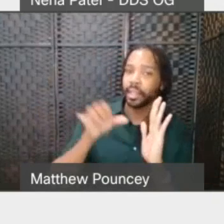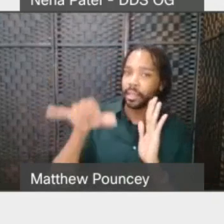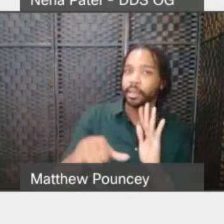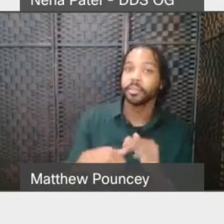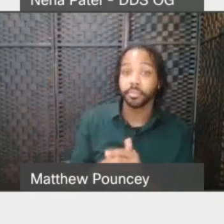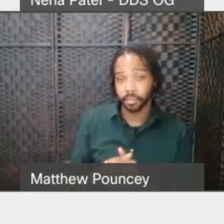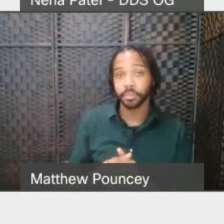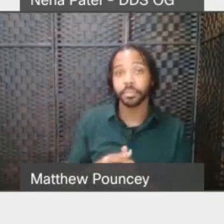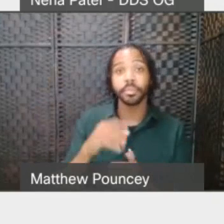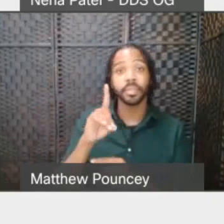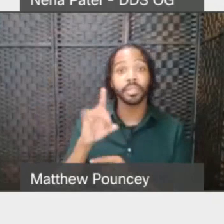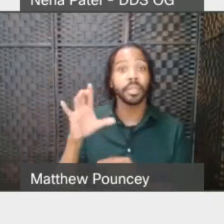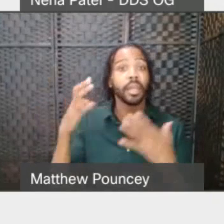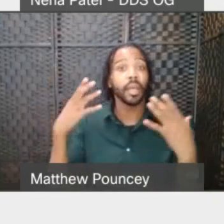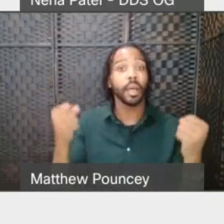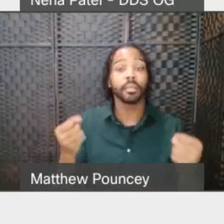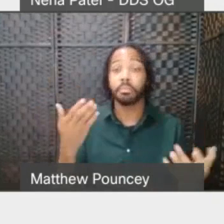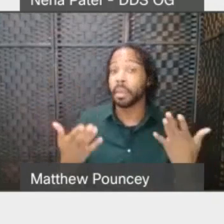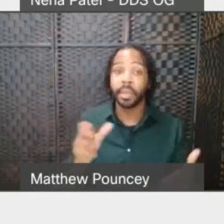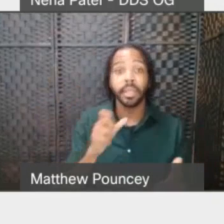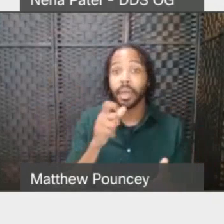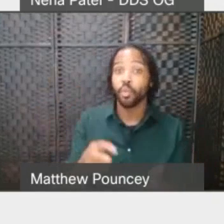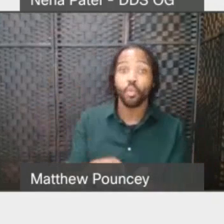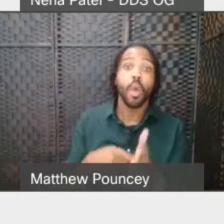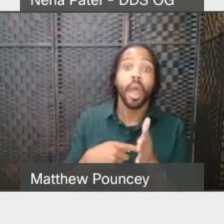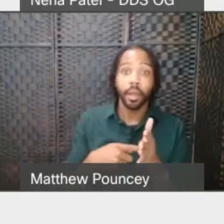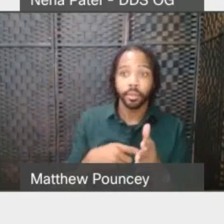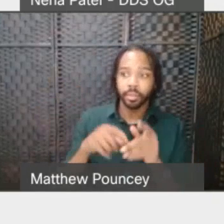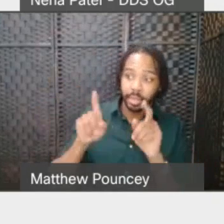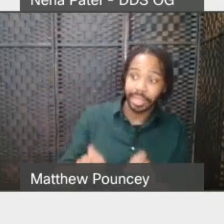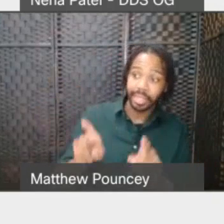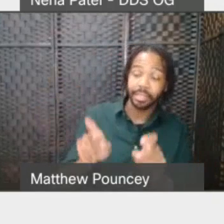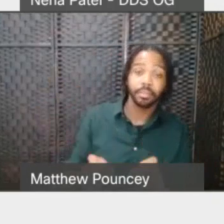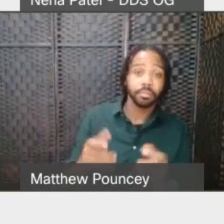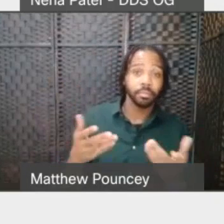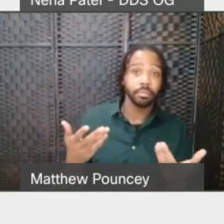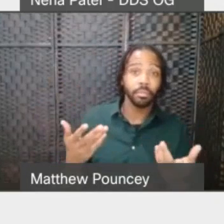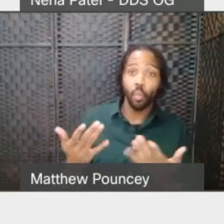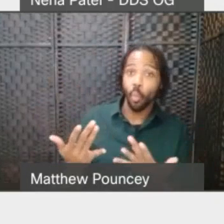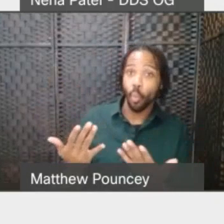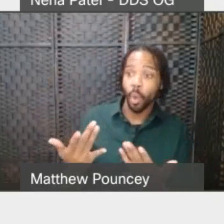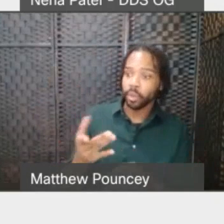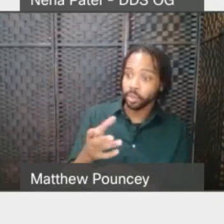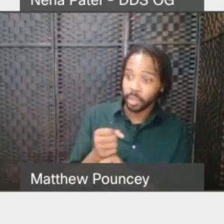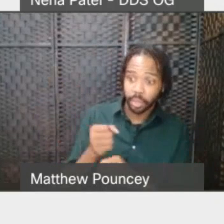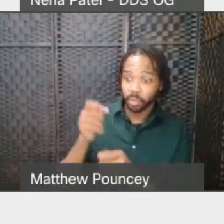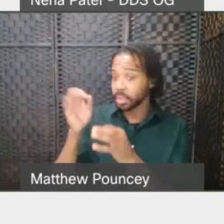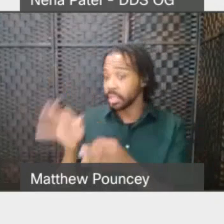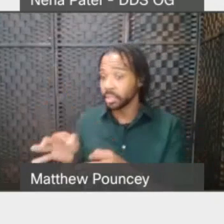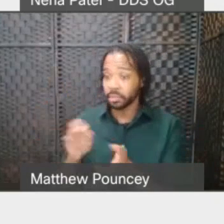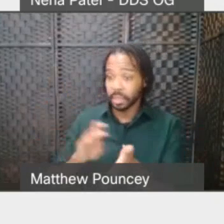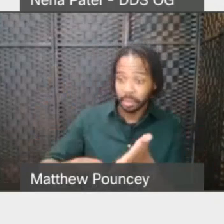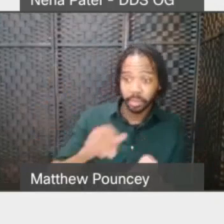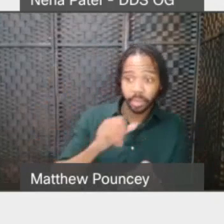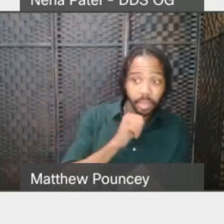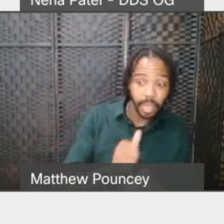DC Health, while may not be requiring testing while waiting for the decision on an exemption, or